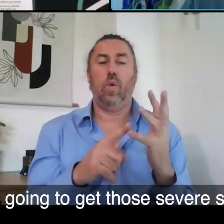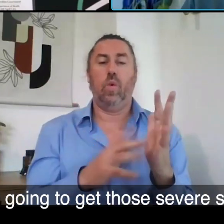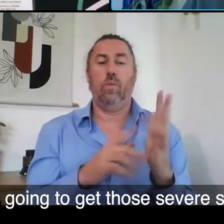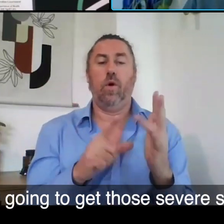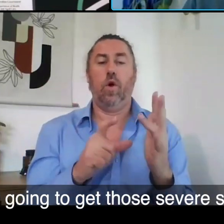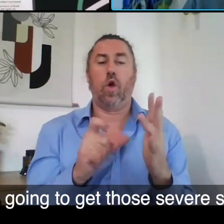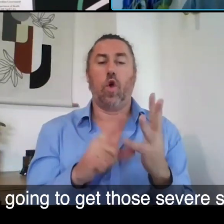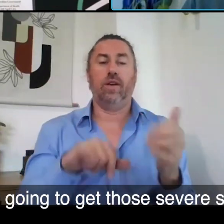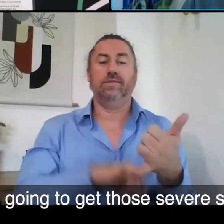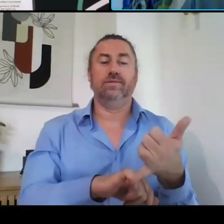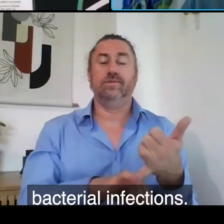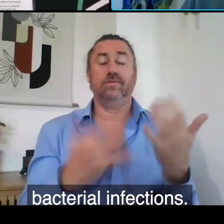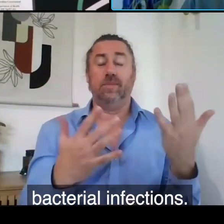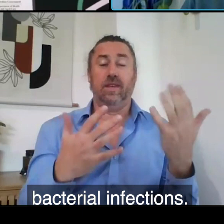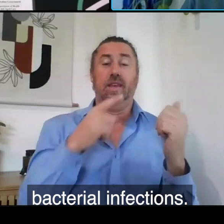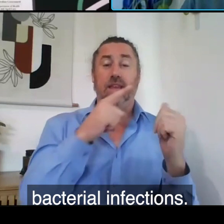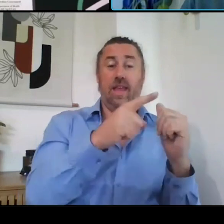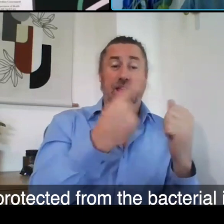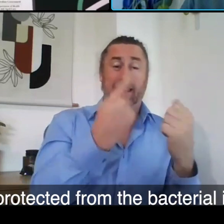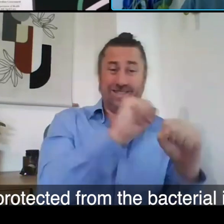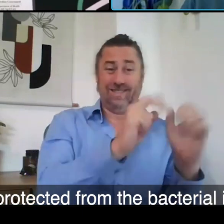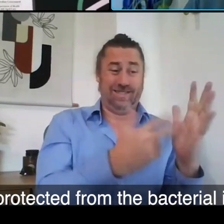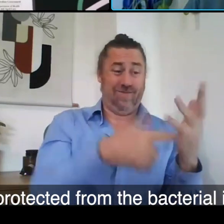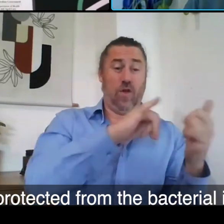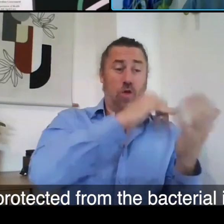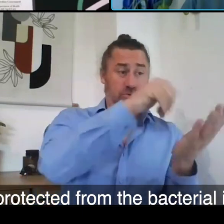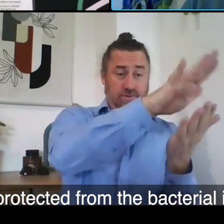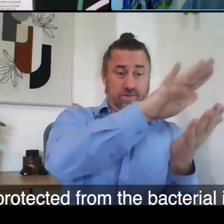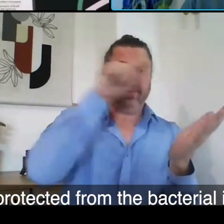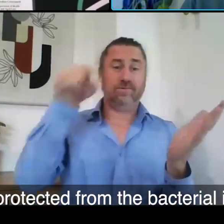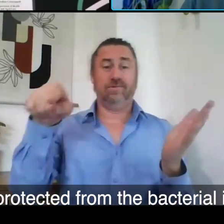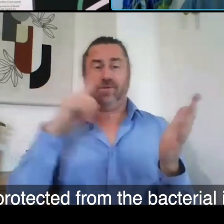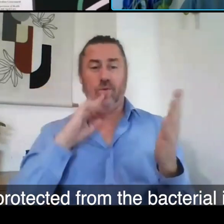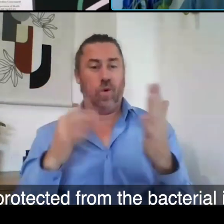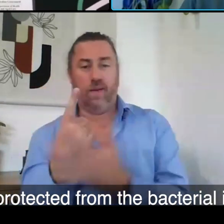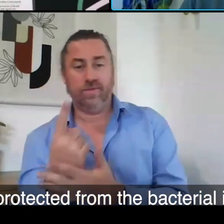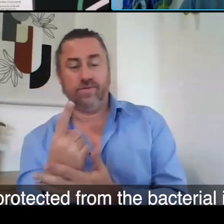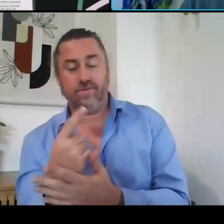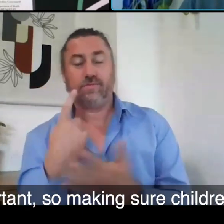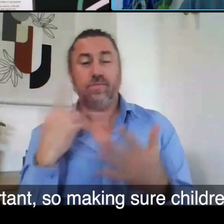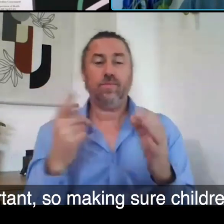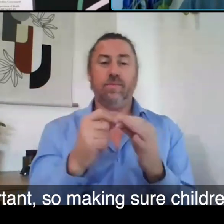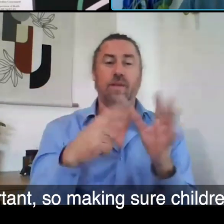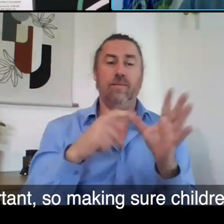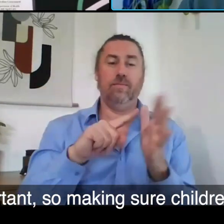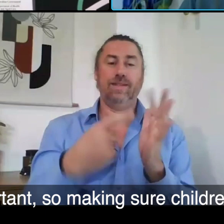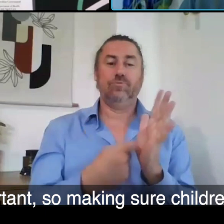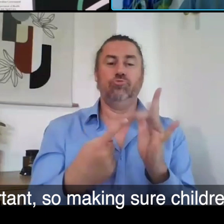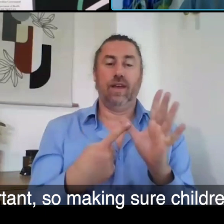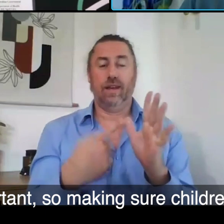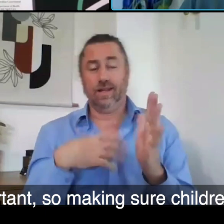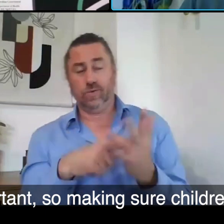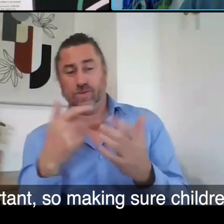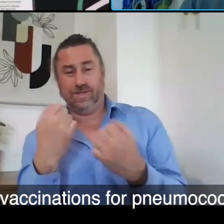first place, you're not going to get those severe secondary bacterial infections, but being protected from the bacterial infections also important. So making